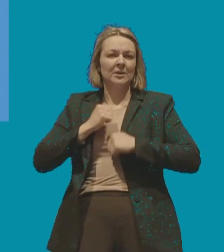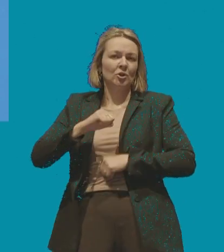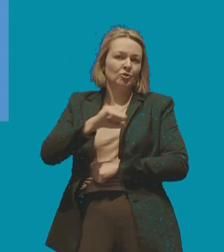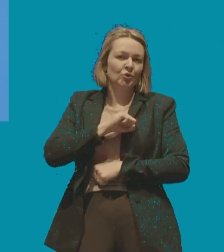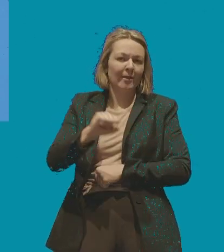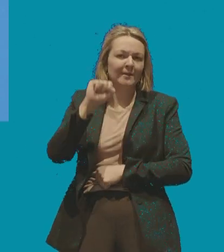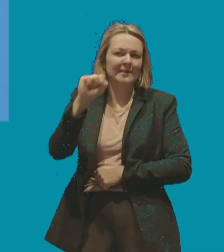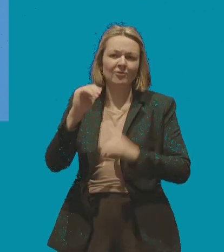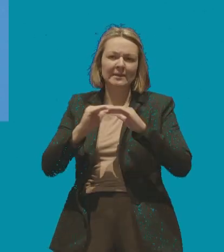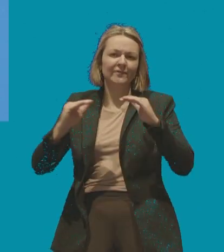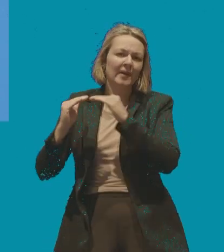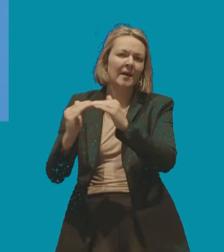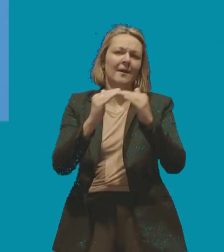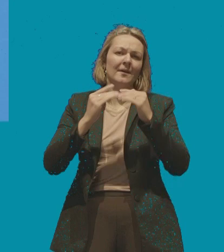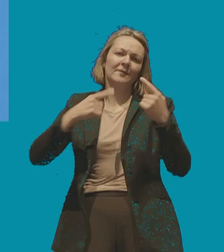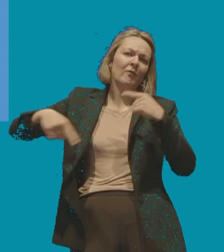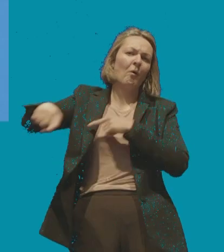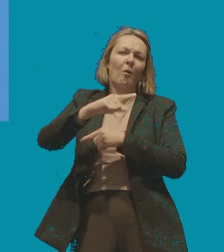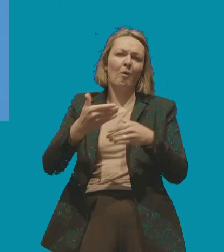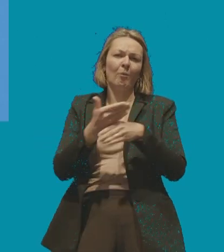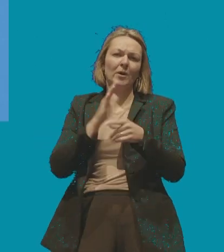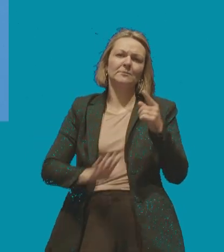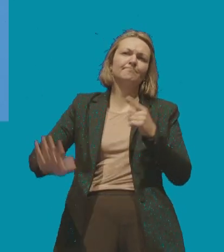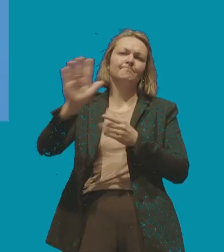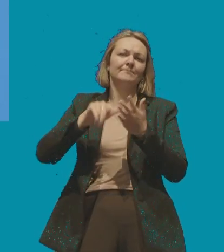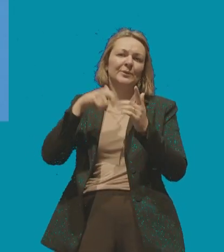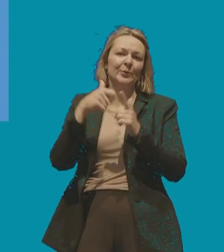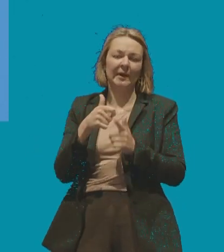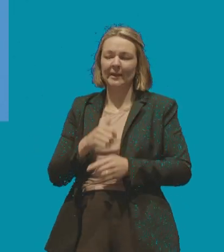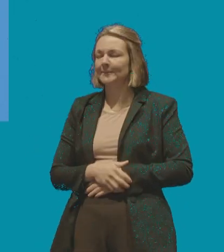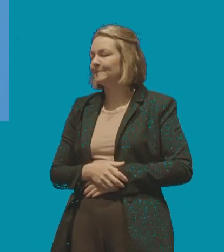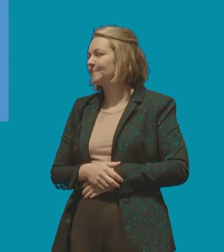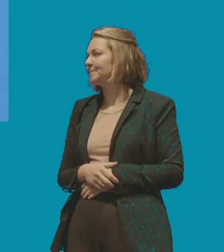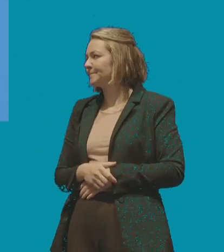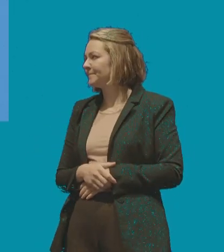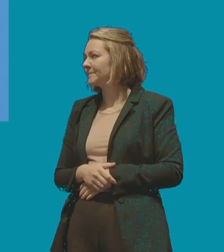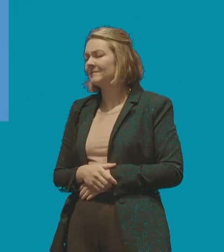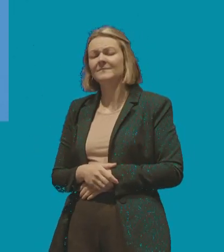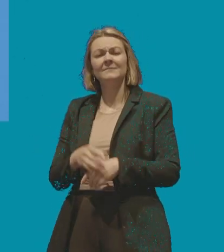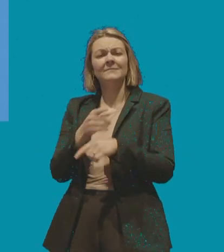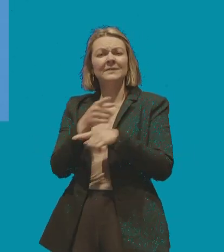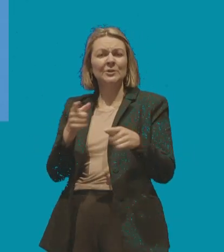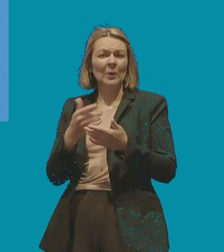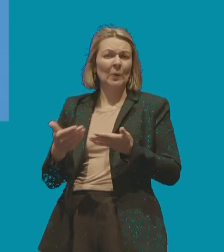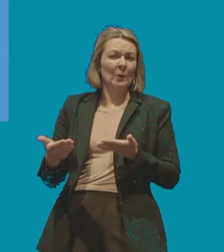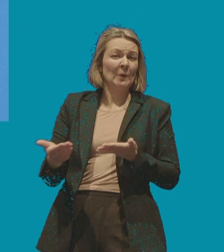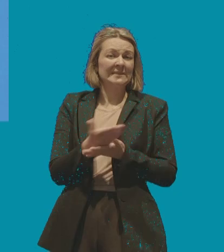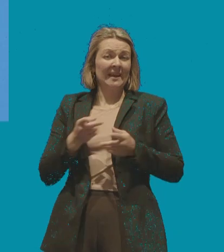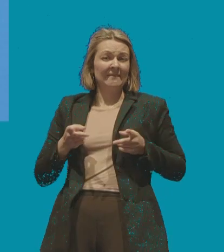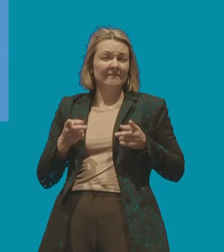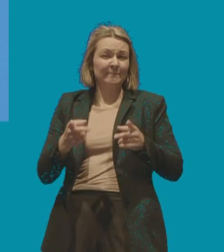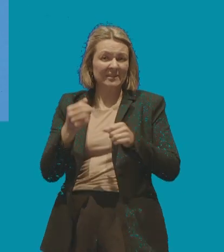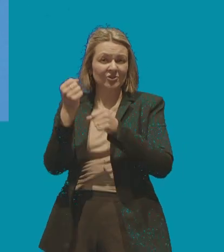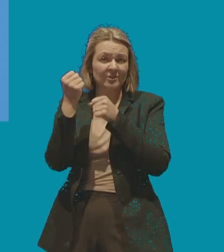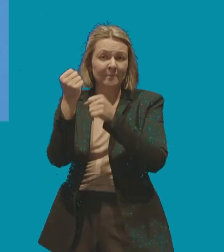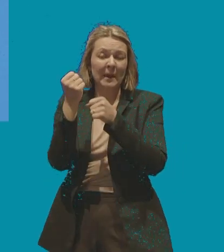solidarity for all workers in this country. Your Safe Passage campaign shows there